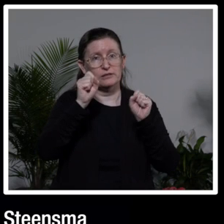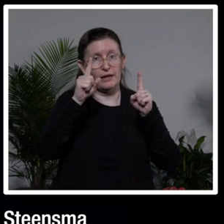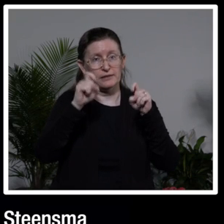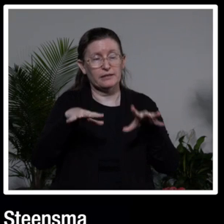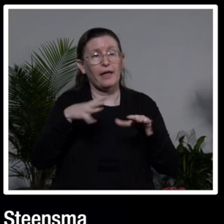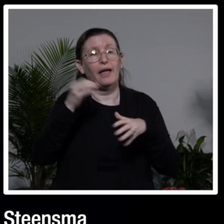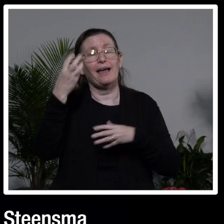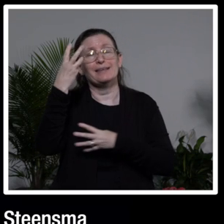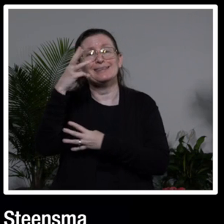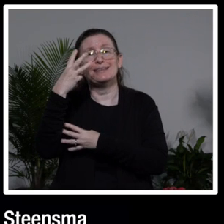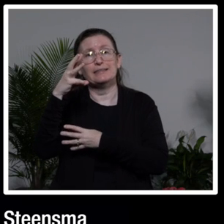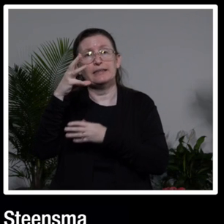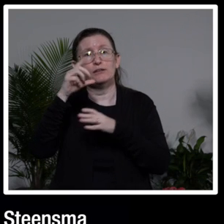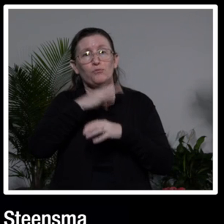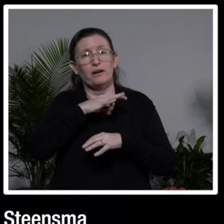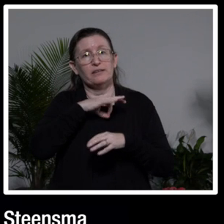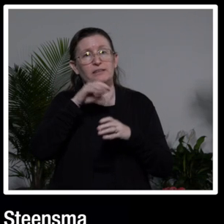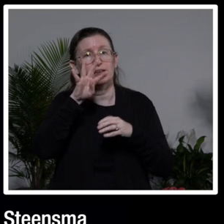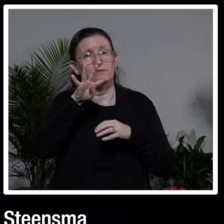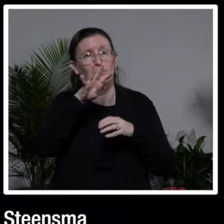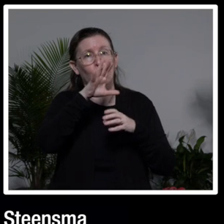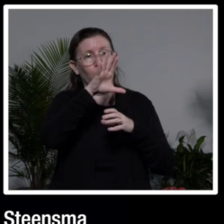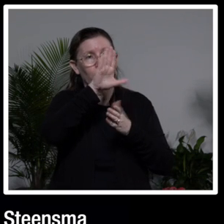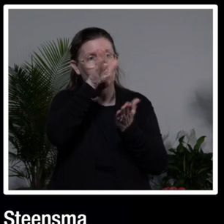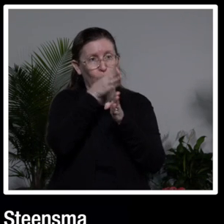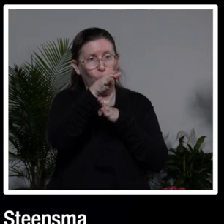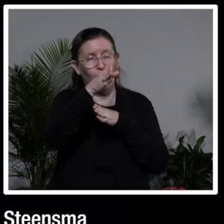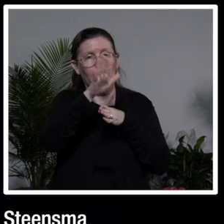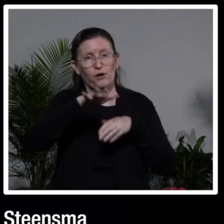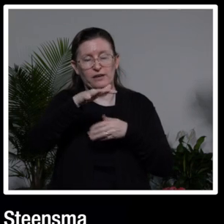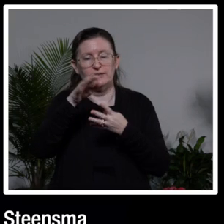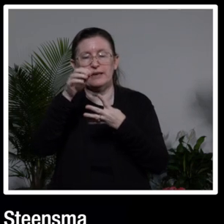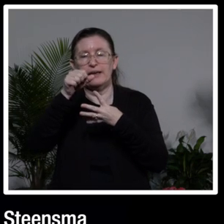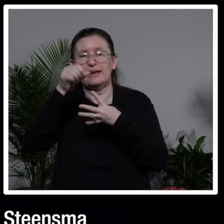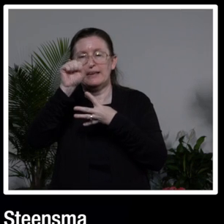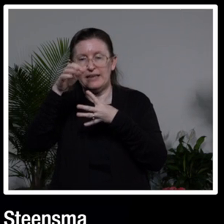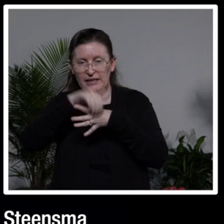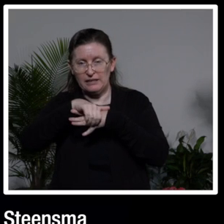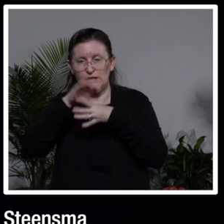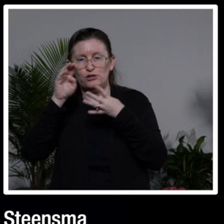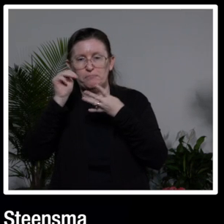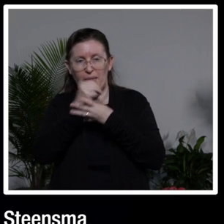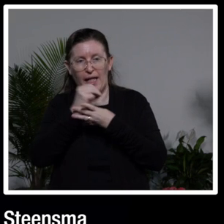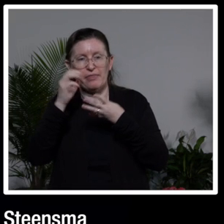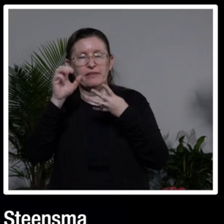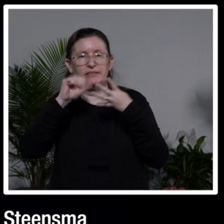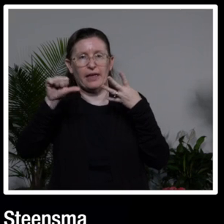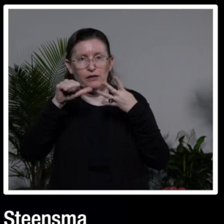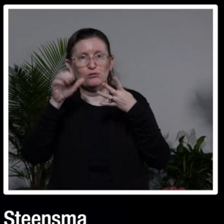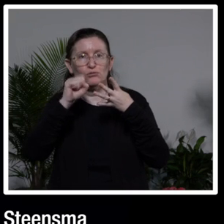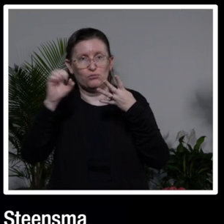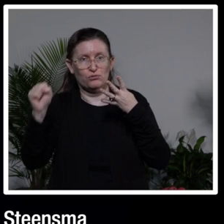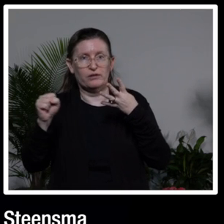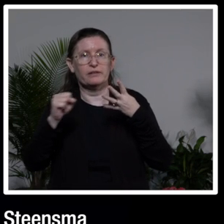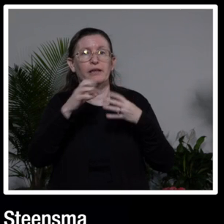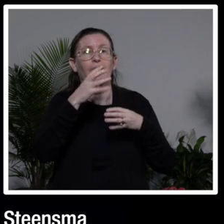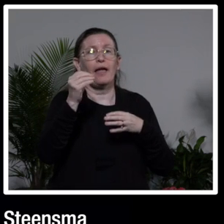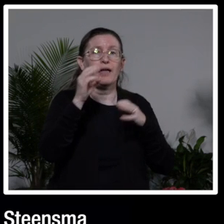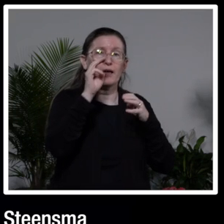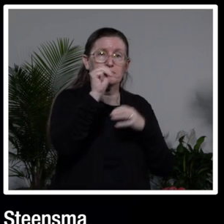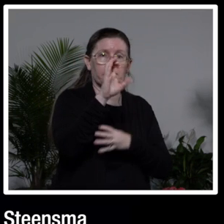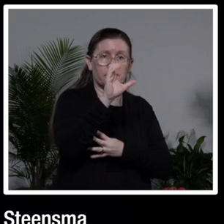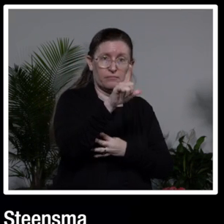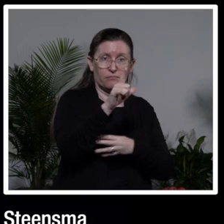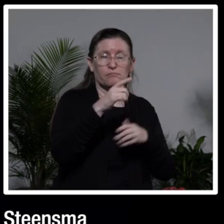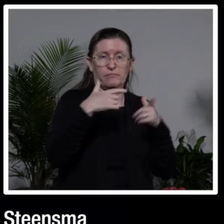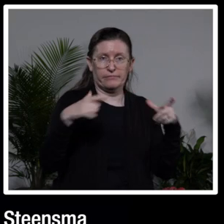finally, 16 credits in 4 core areas, which include English, math, science, and social studies, as well as modern classical